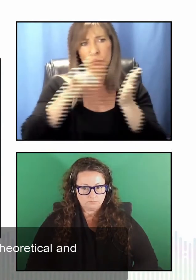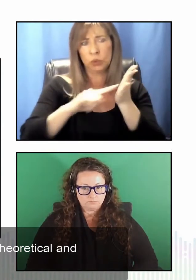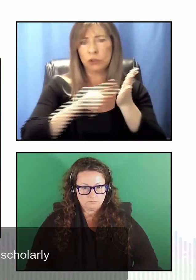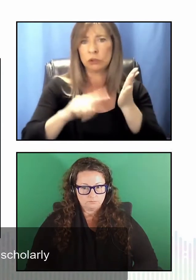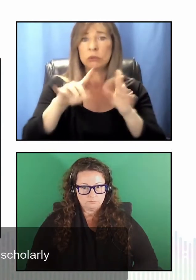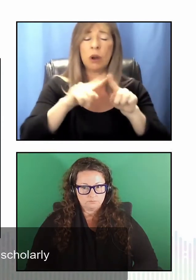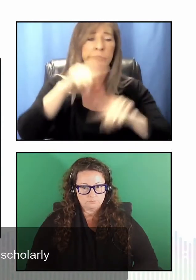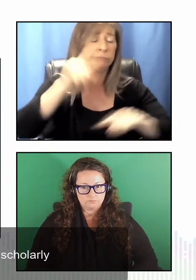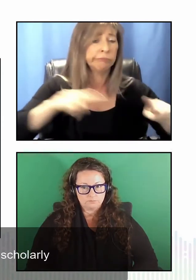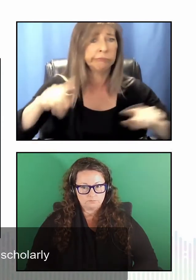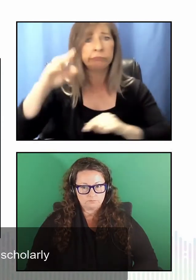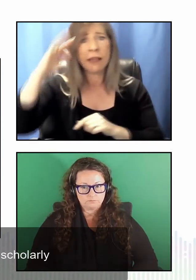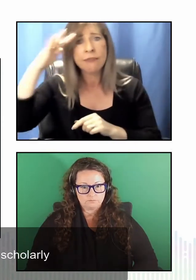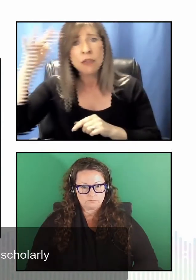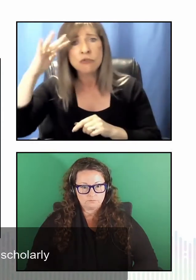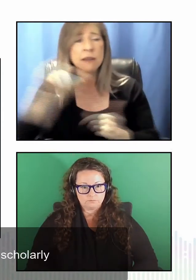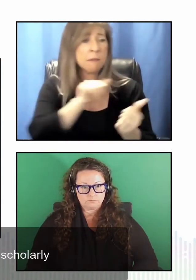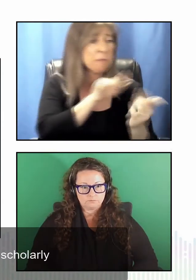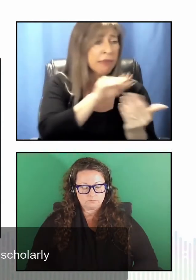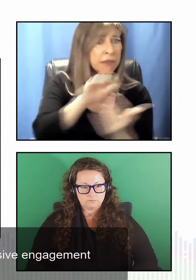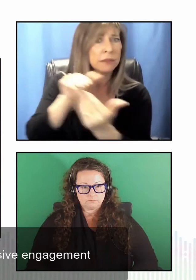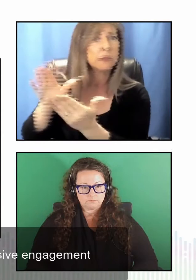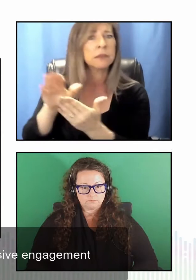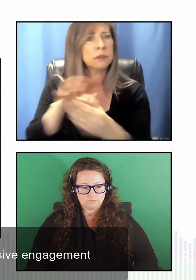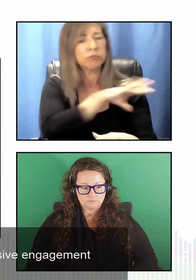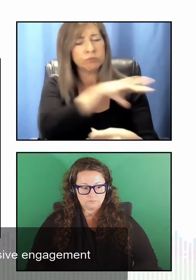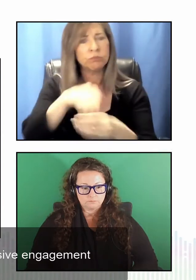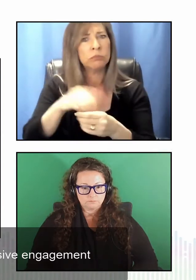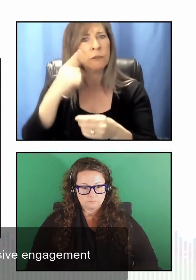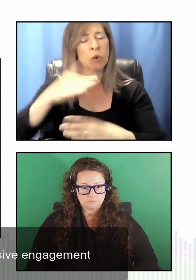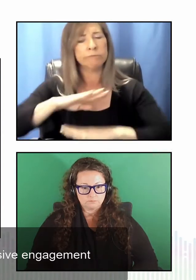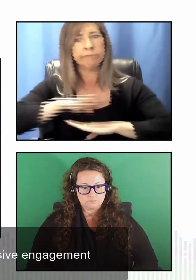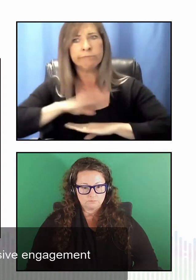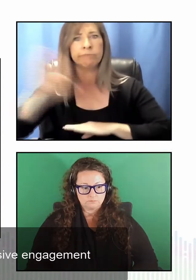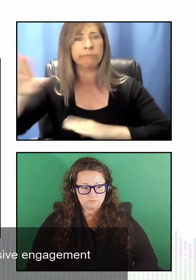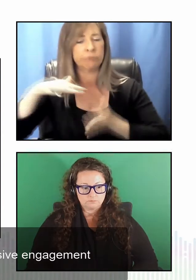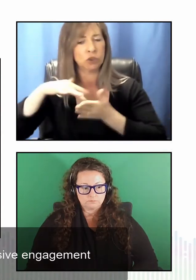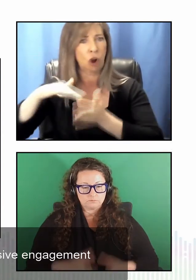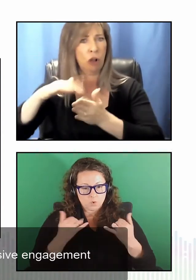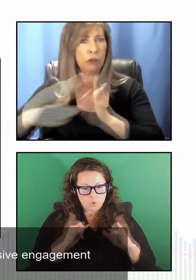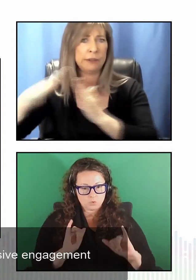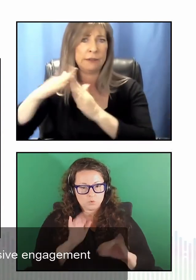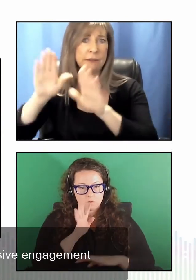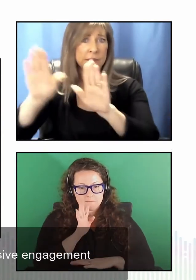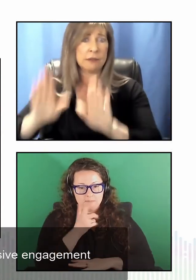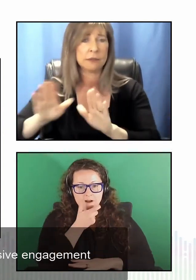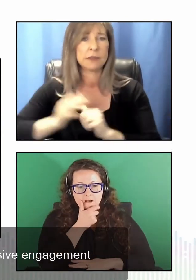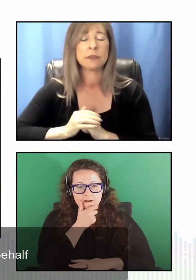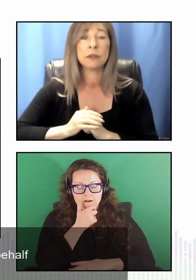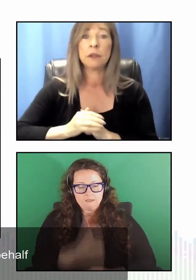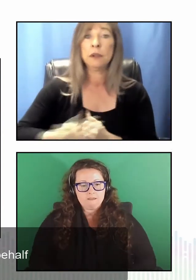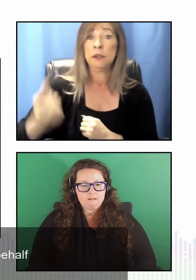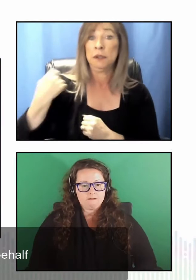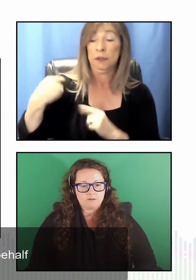methodological approaches to fulfill its commitment to scholarly excellence. Beginning in 2018, through extensive engagement